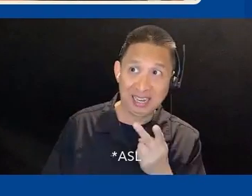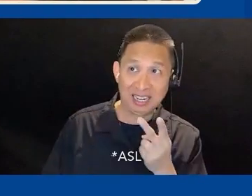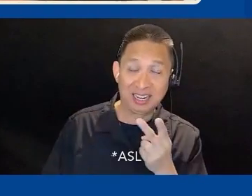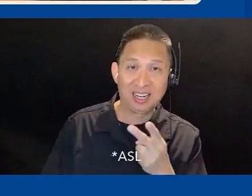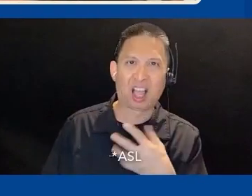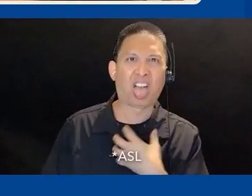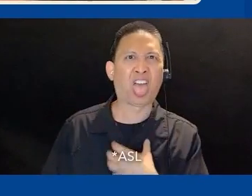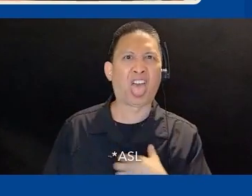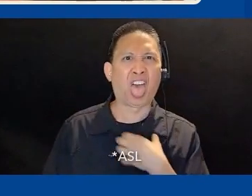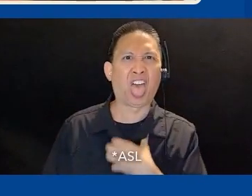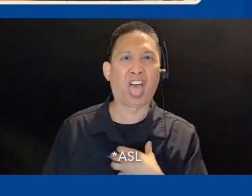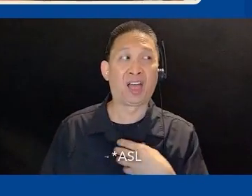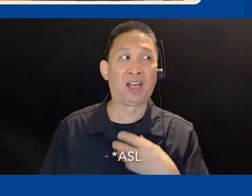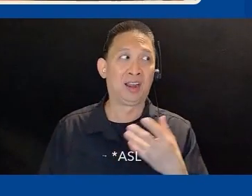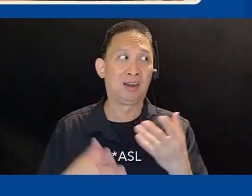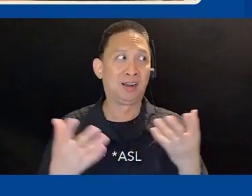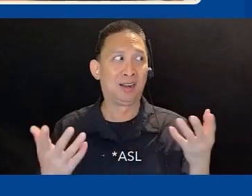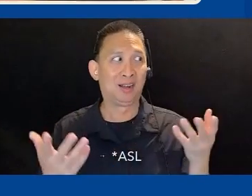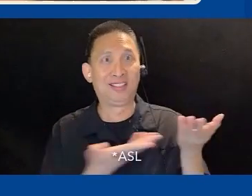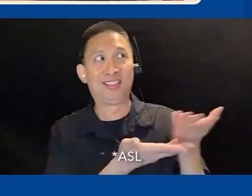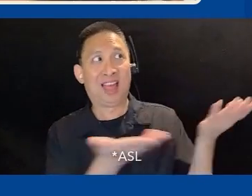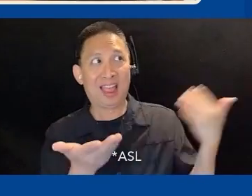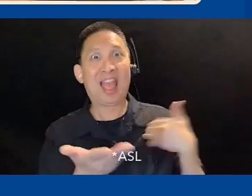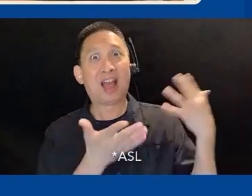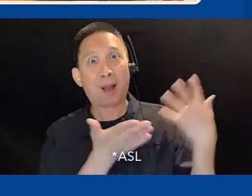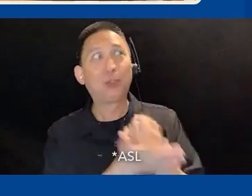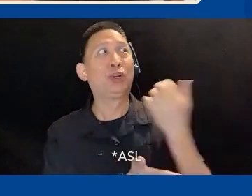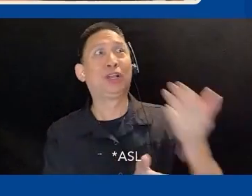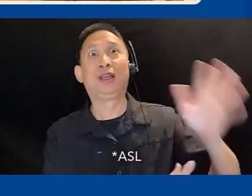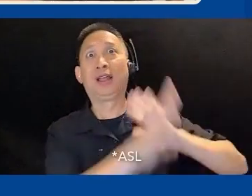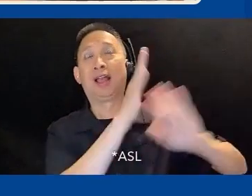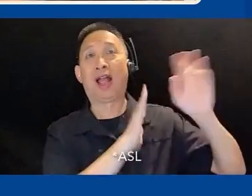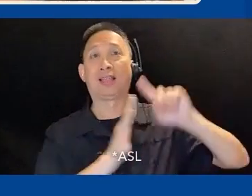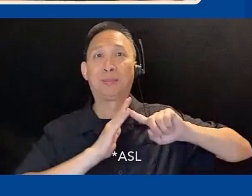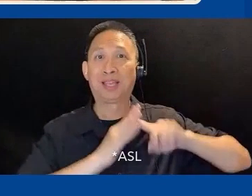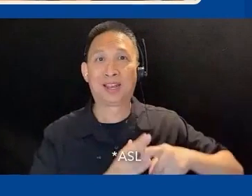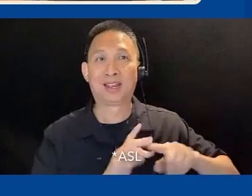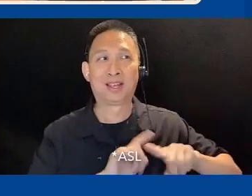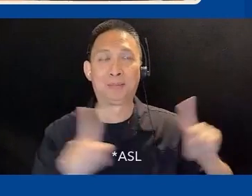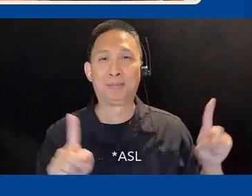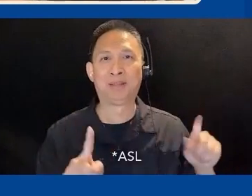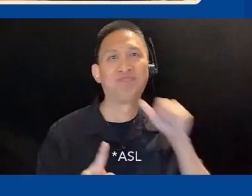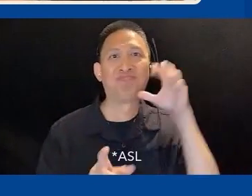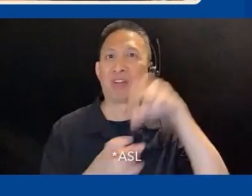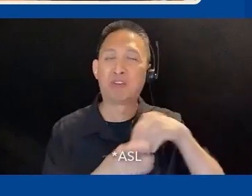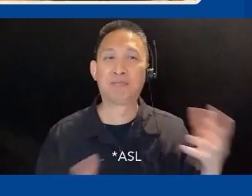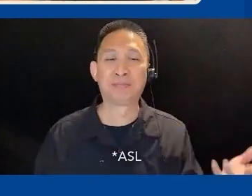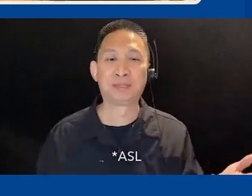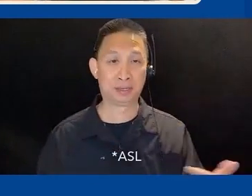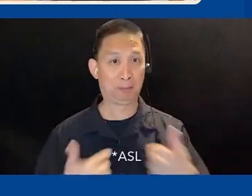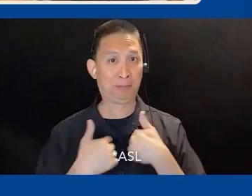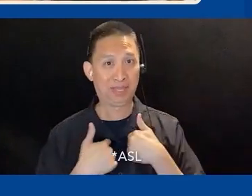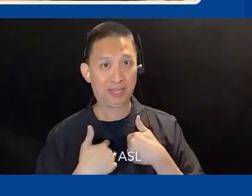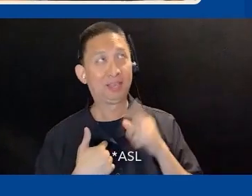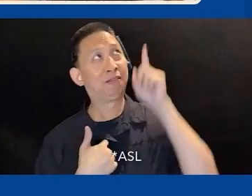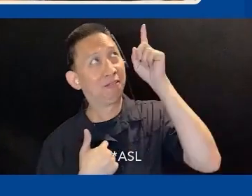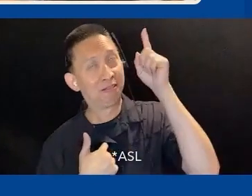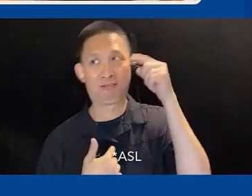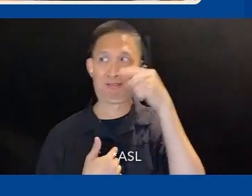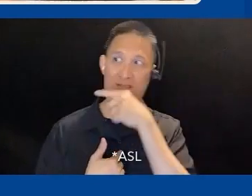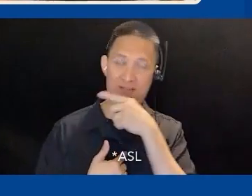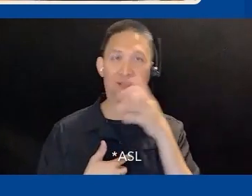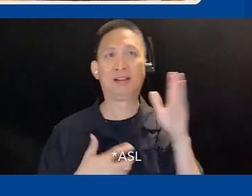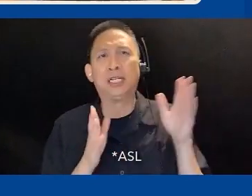like myself, Jude, Sammy, and other filmmakers that are out there in this small group of Muslim filmmakers. There's a chance